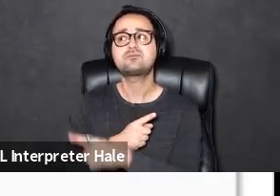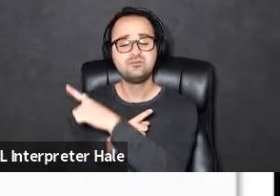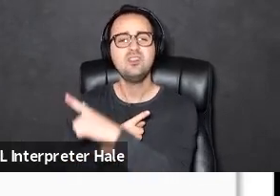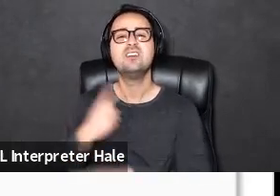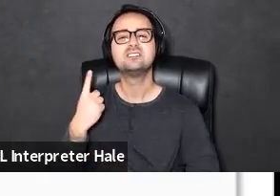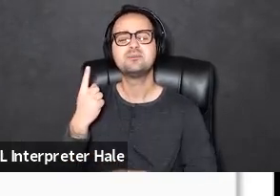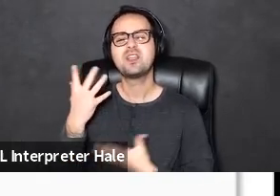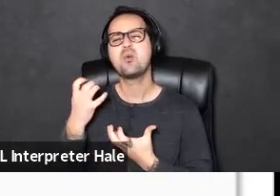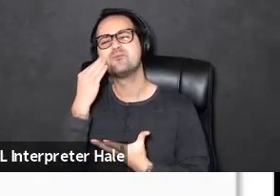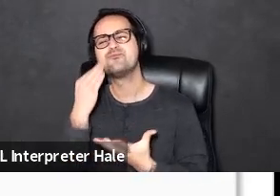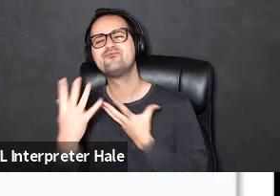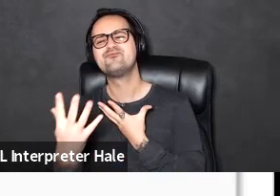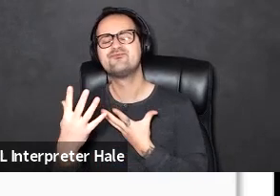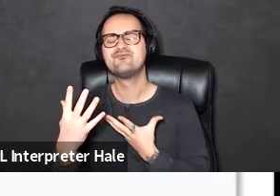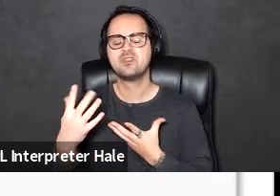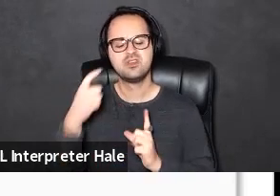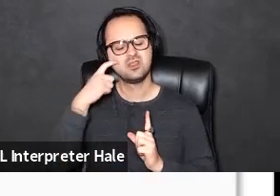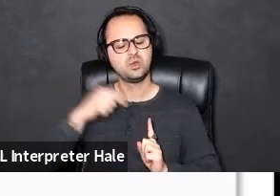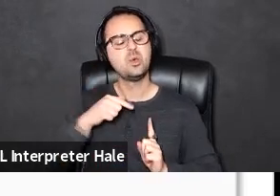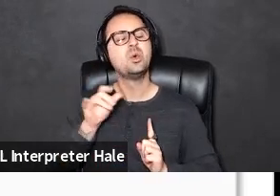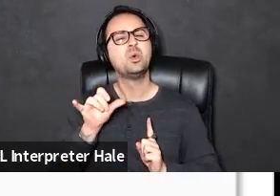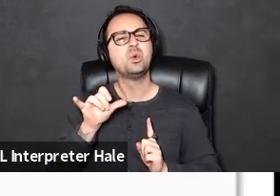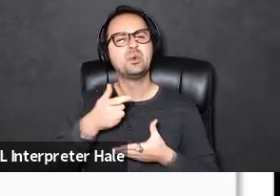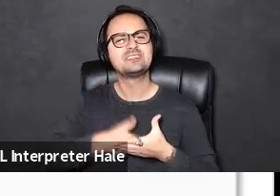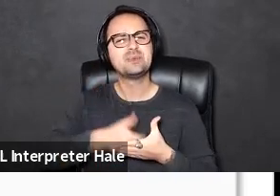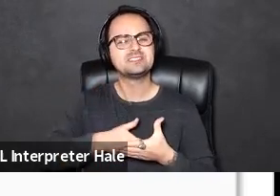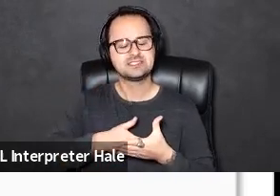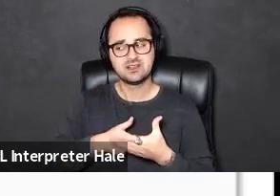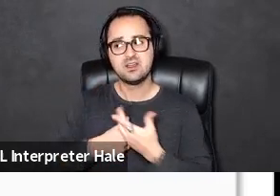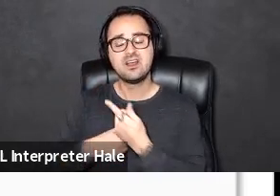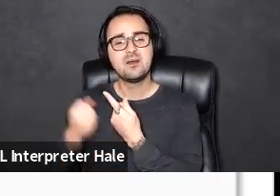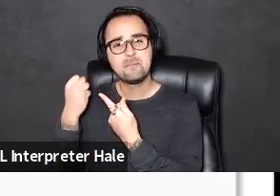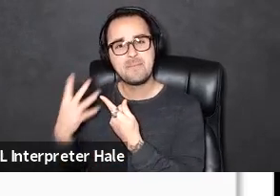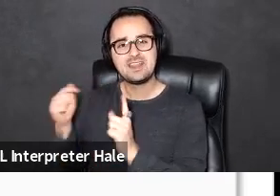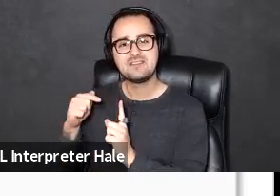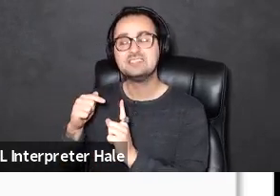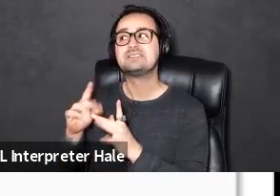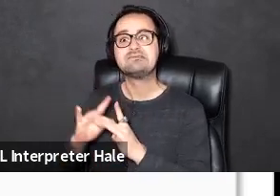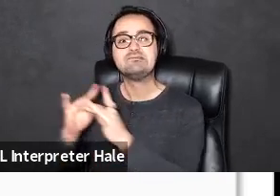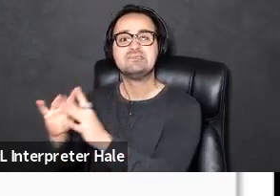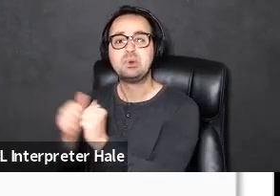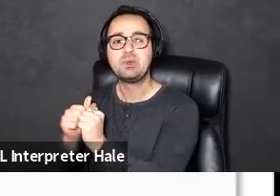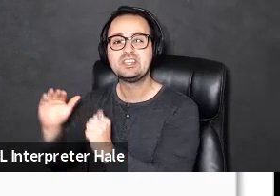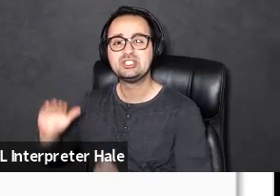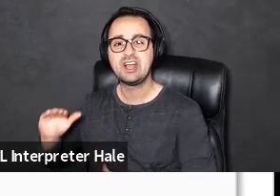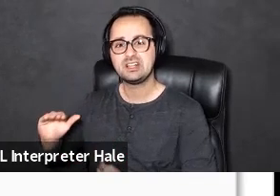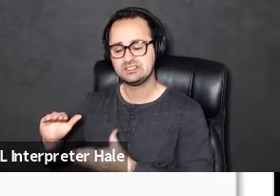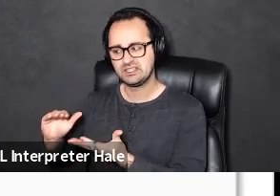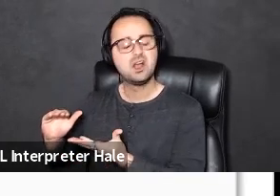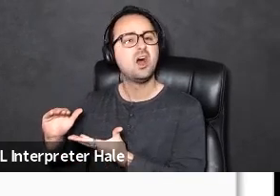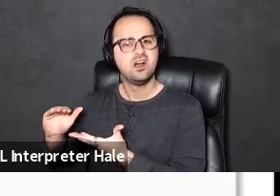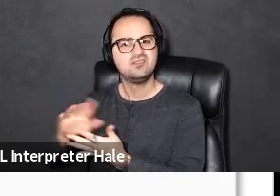want you to think about when we talk about expenses is that you're gonna see a lot of these are, if you're dealing with a child, the things